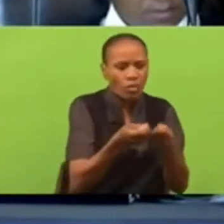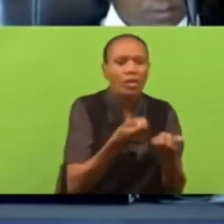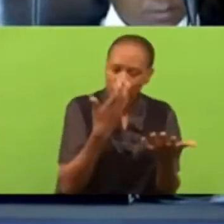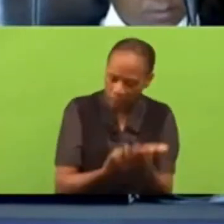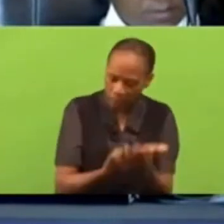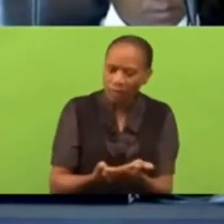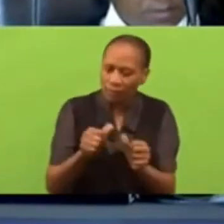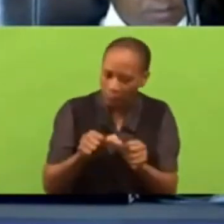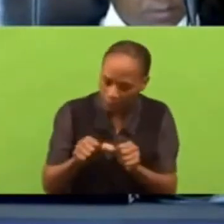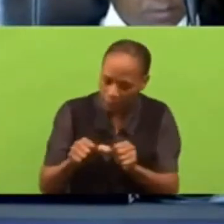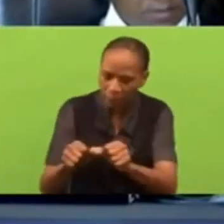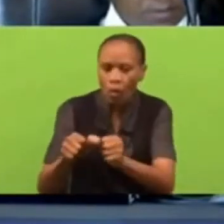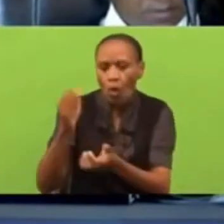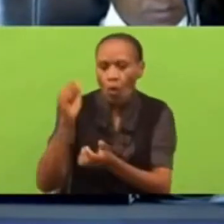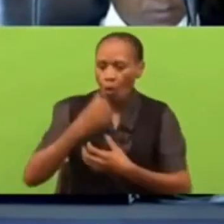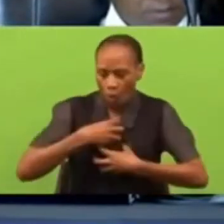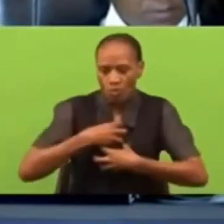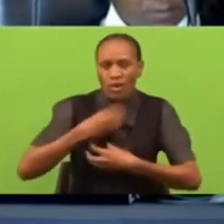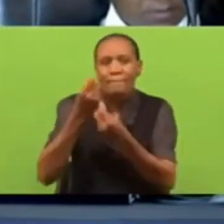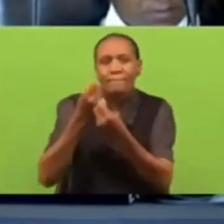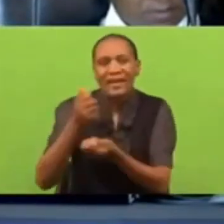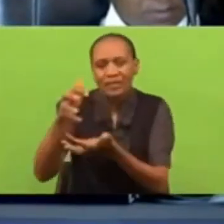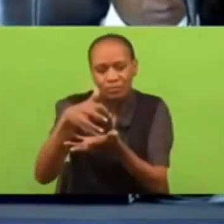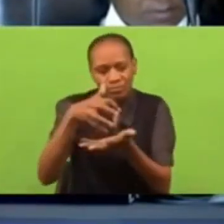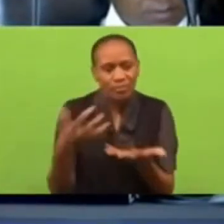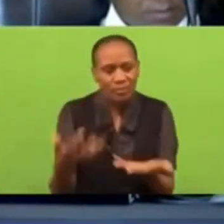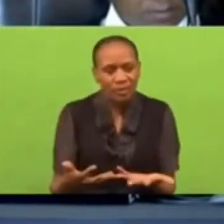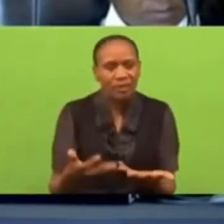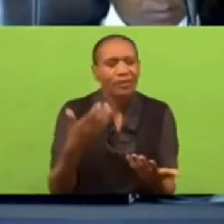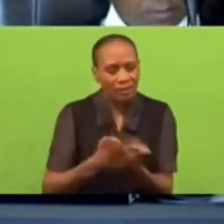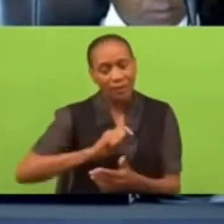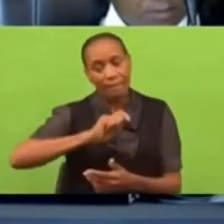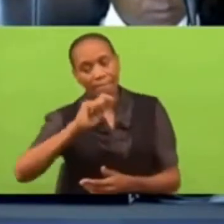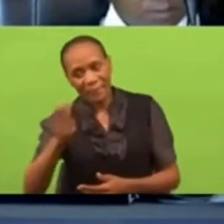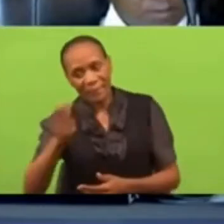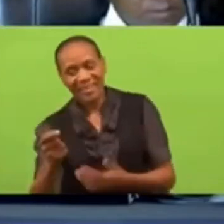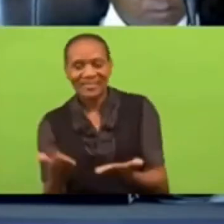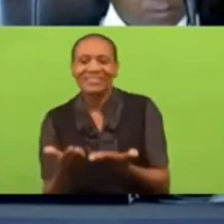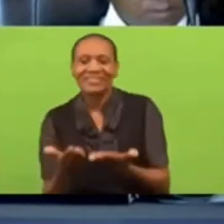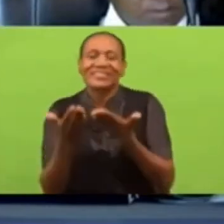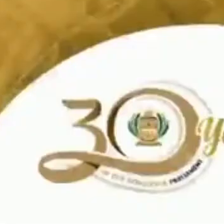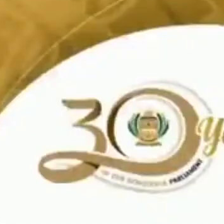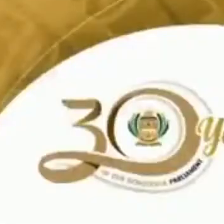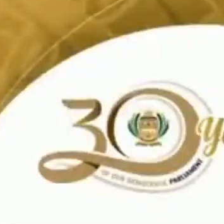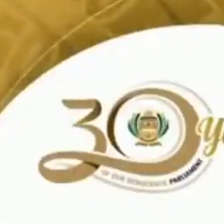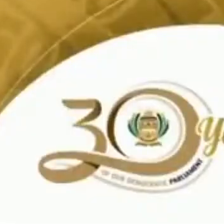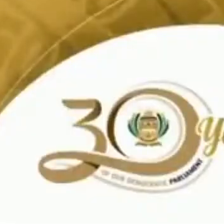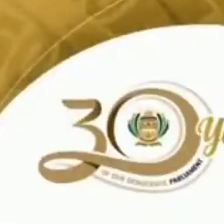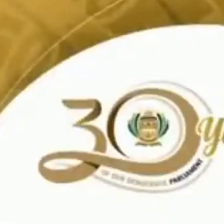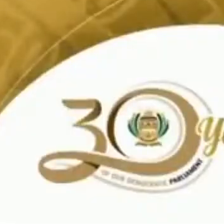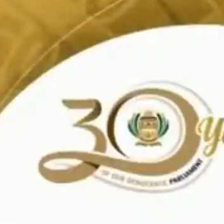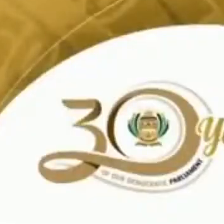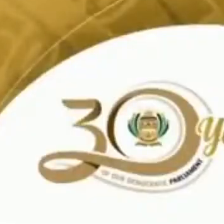sustainable revenue, and rekindle a culture of paying for service rendered.